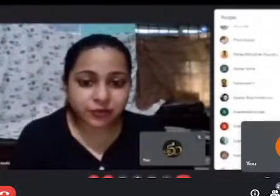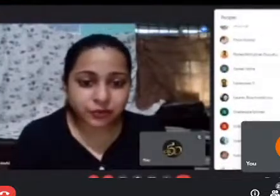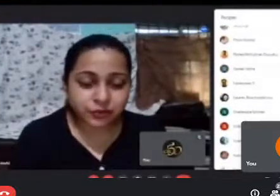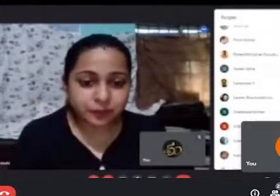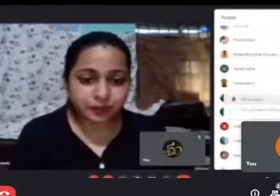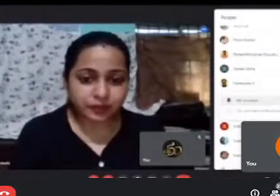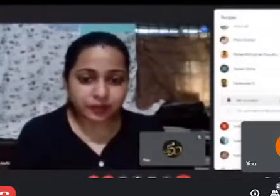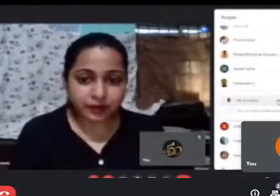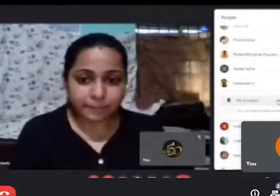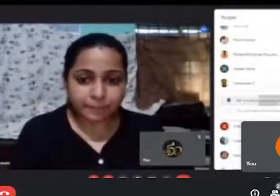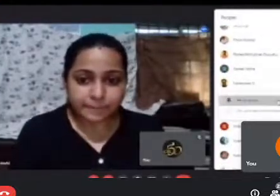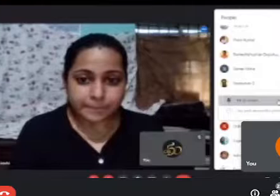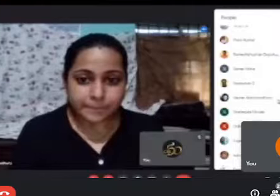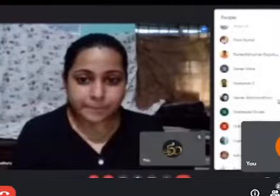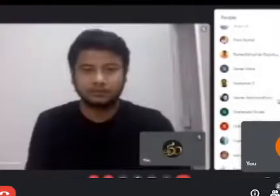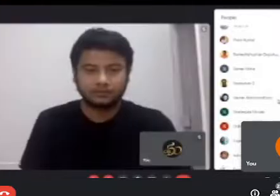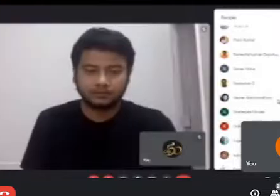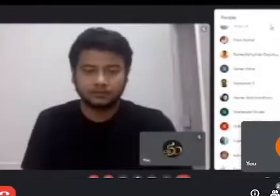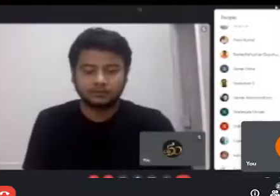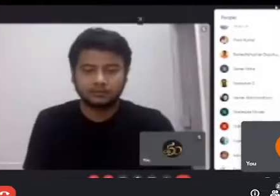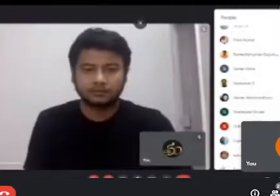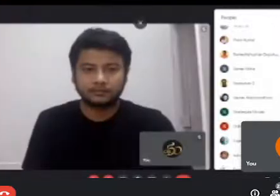Yes.